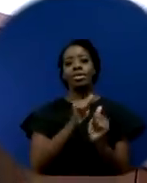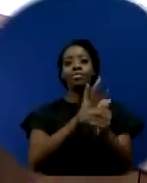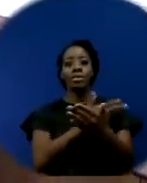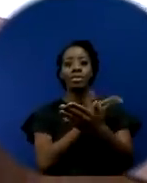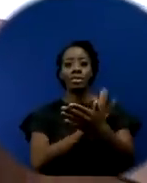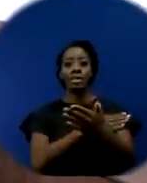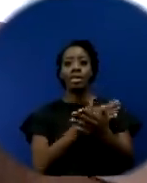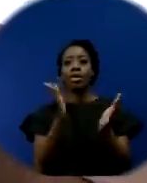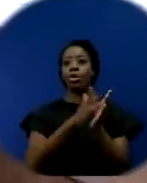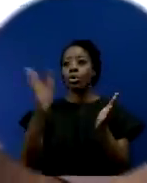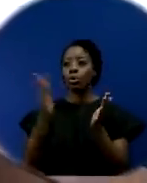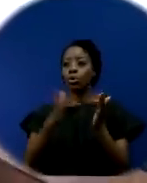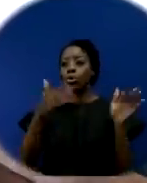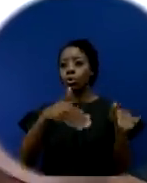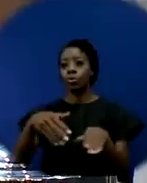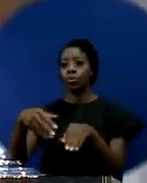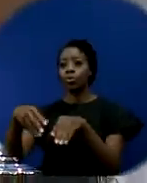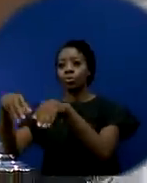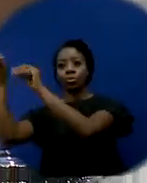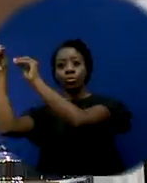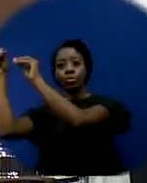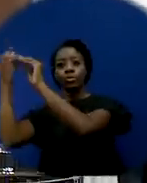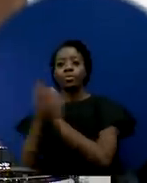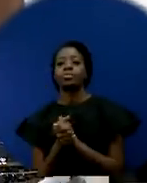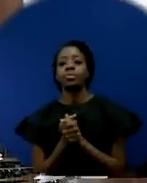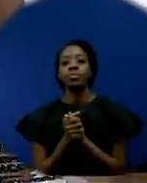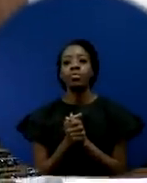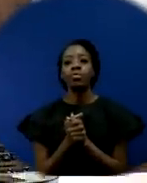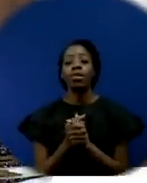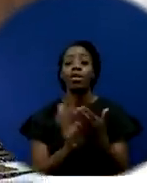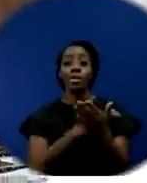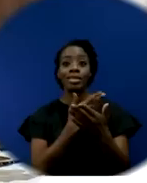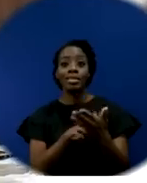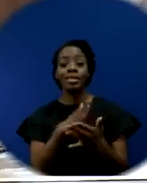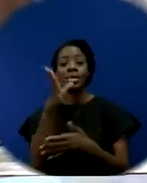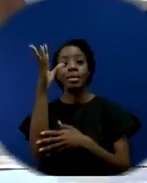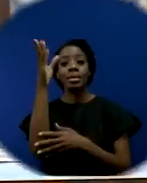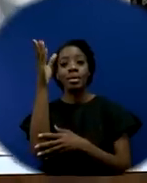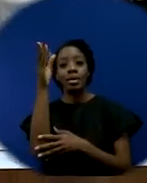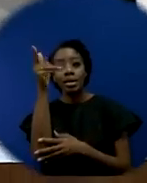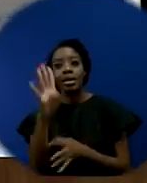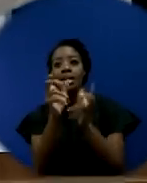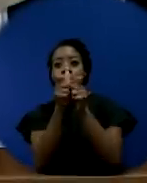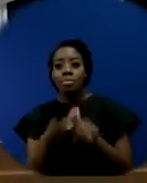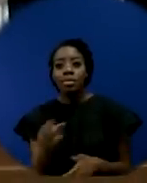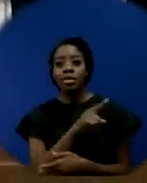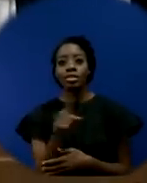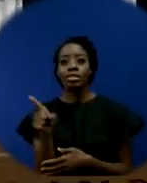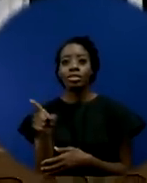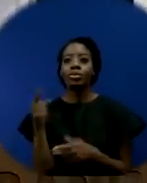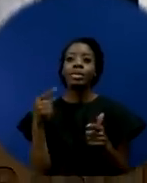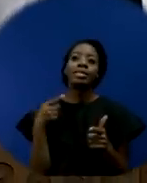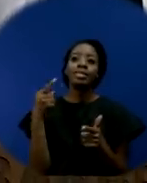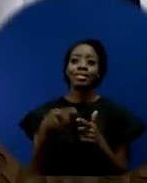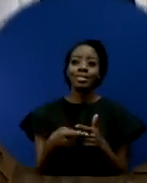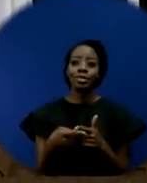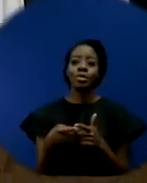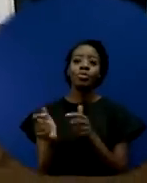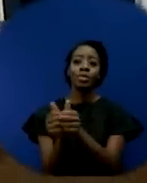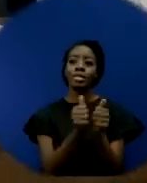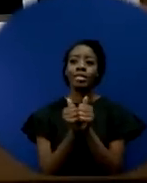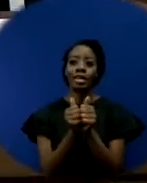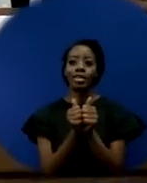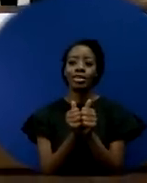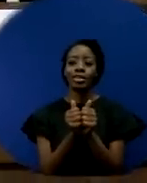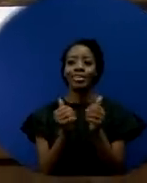giving God the glory that is due unto him. And as we sing, may God bless you until we get back together next Sunday